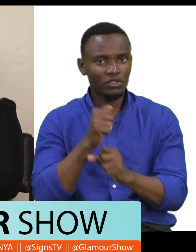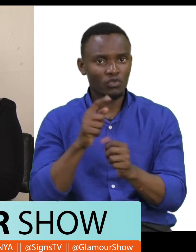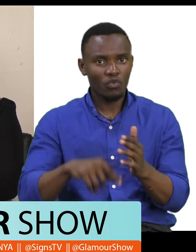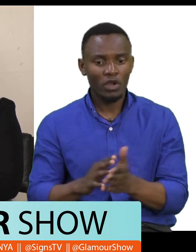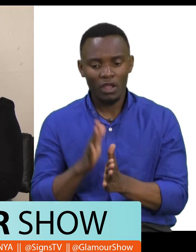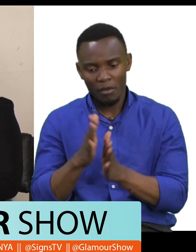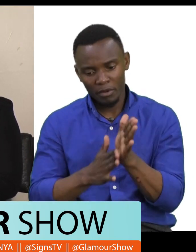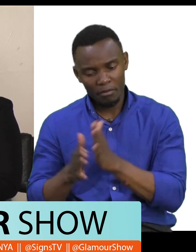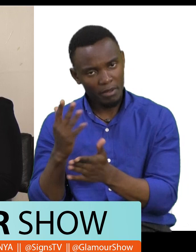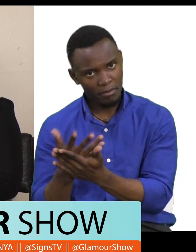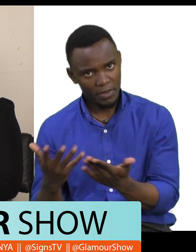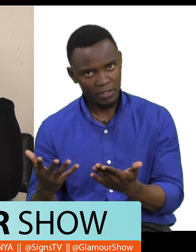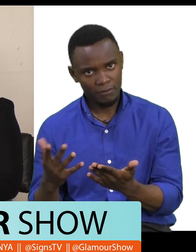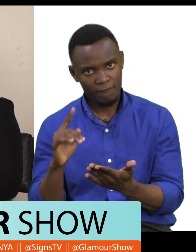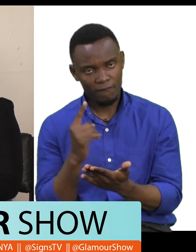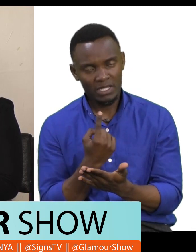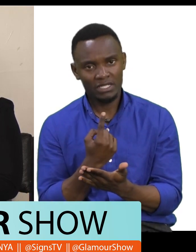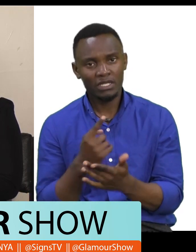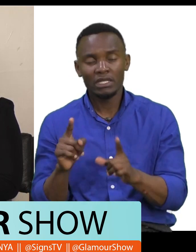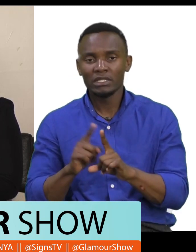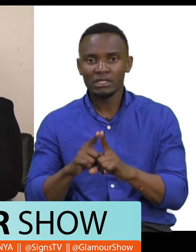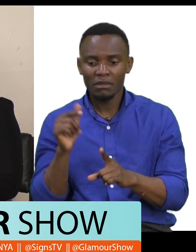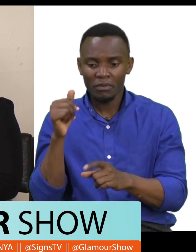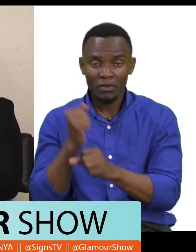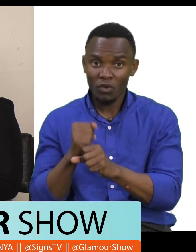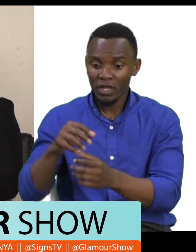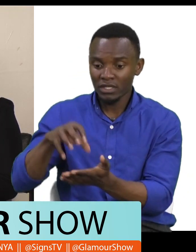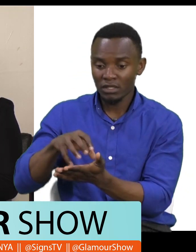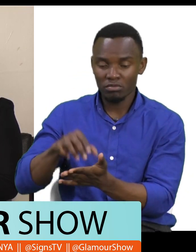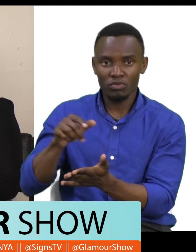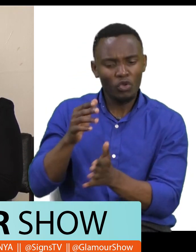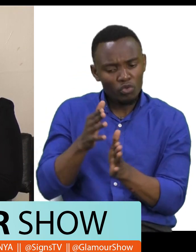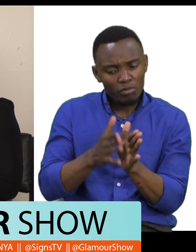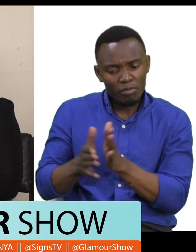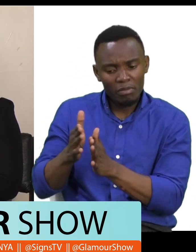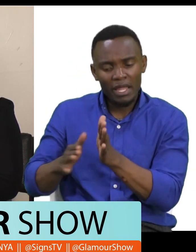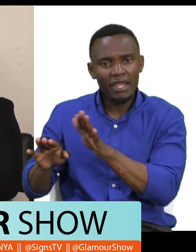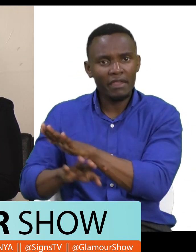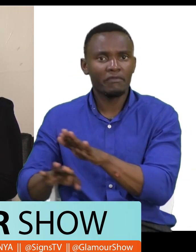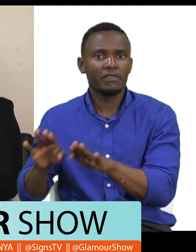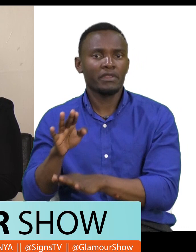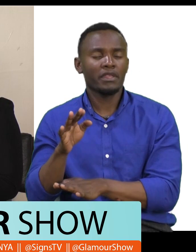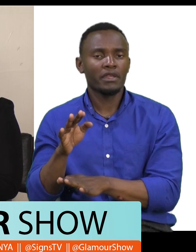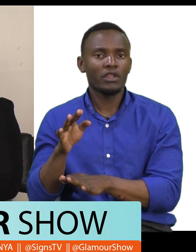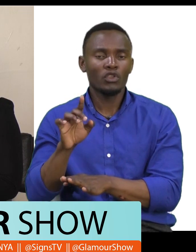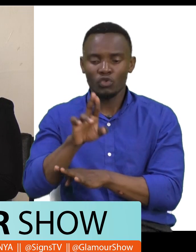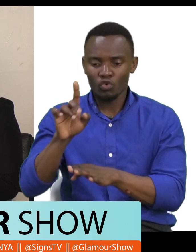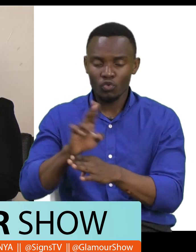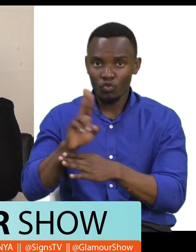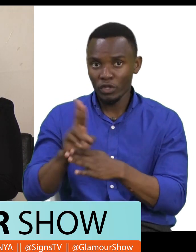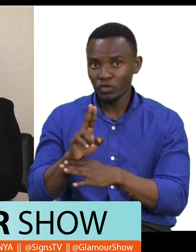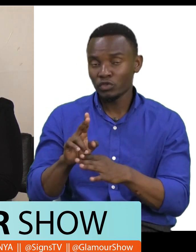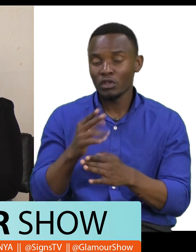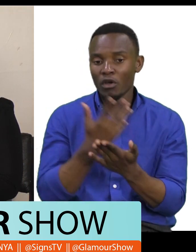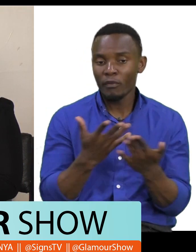set the working station. You set the working station. At the working station, you are going to organize all, you are going to place the tools and